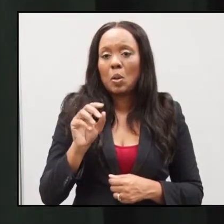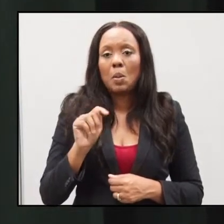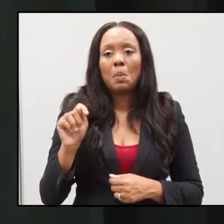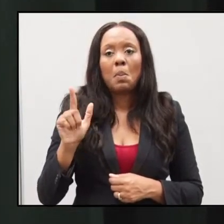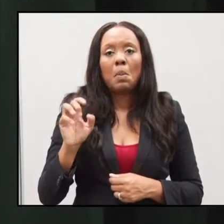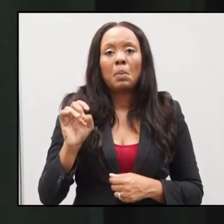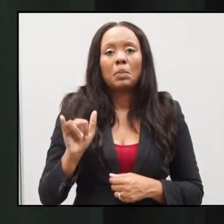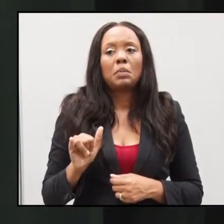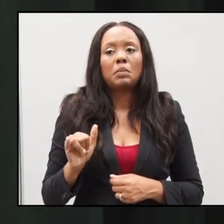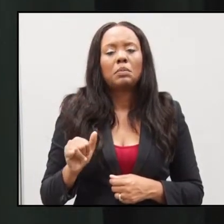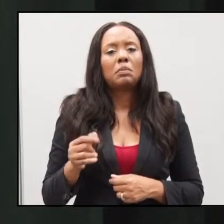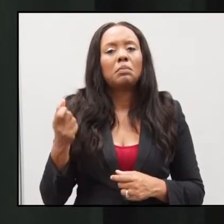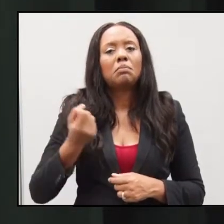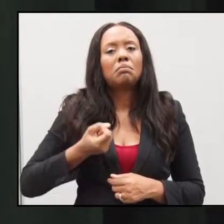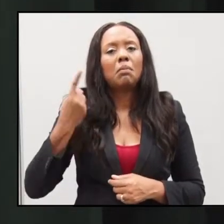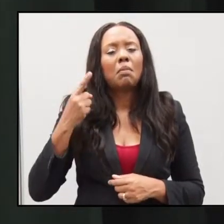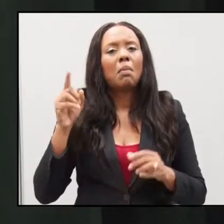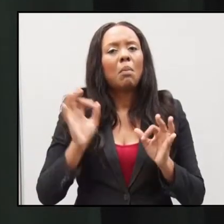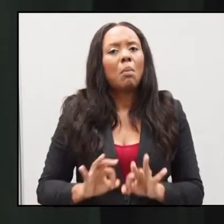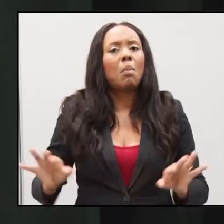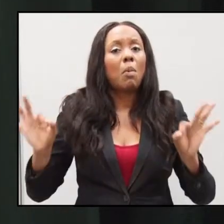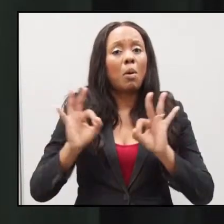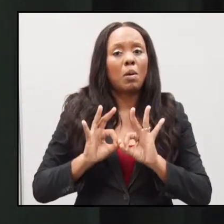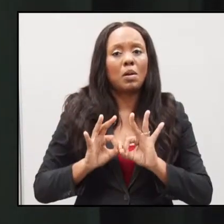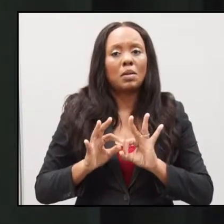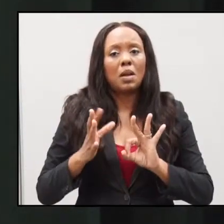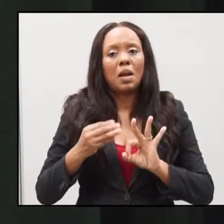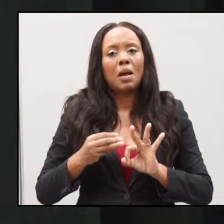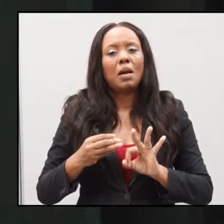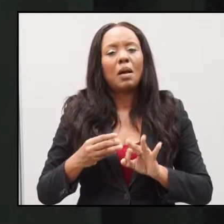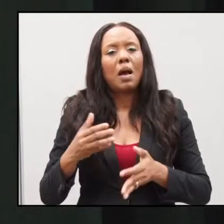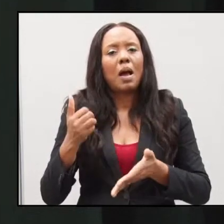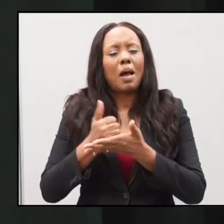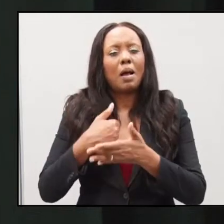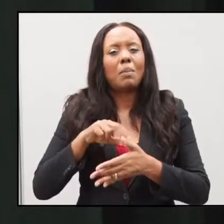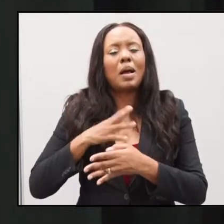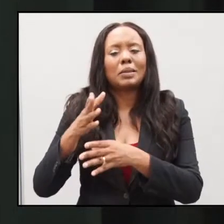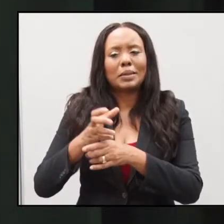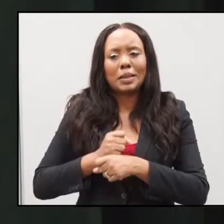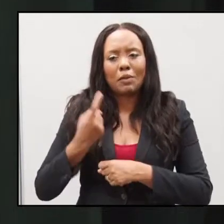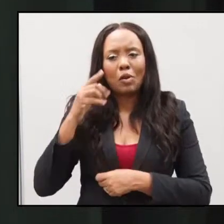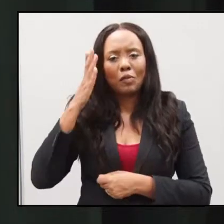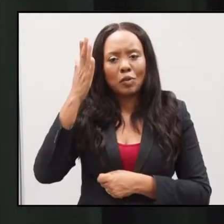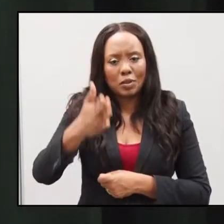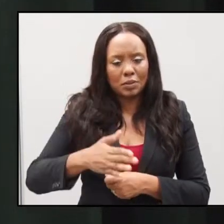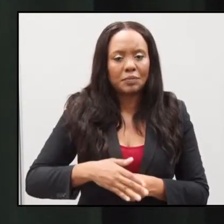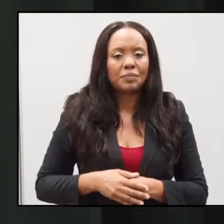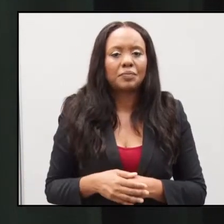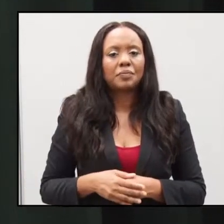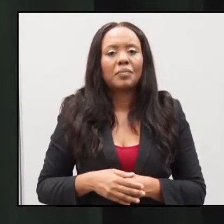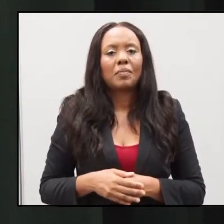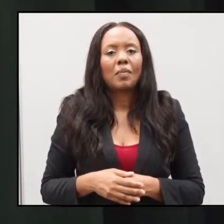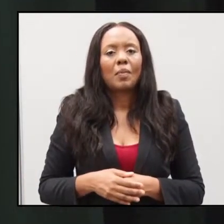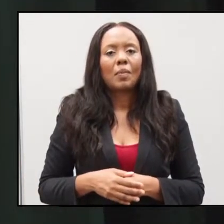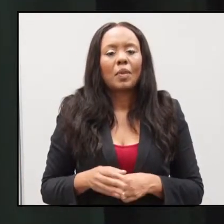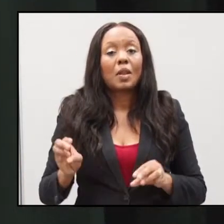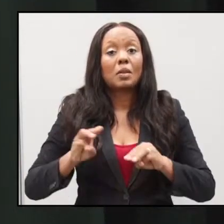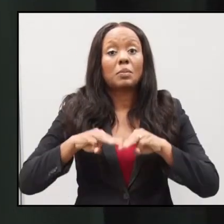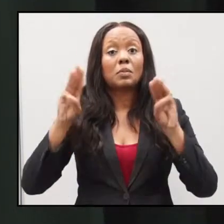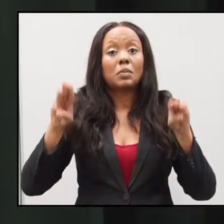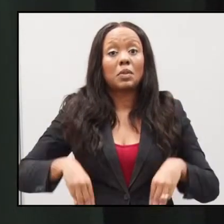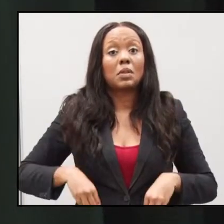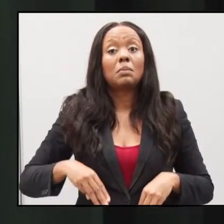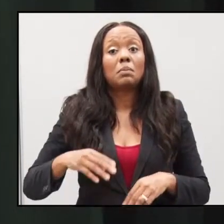site and helped secure the gift for future generations. The museum's original committee, chaired by Sir Woodville Marshall,